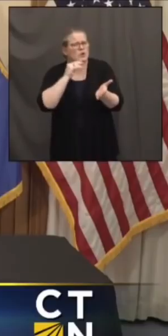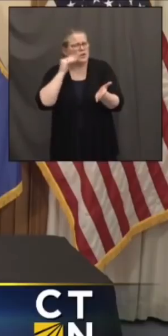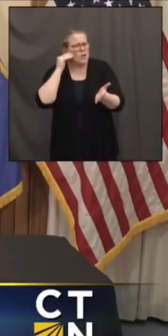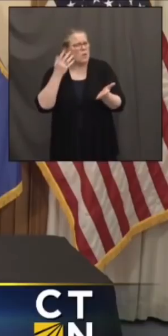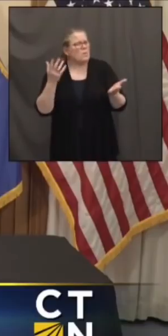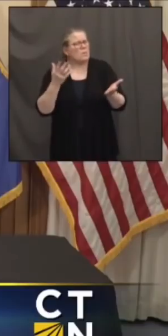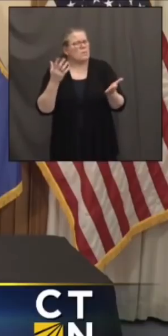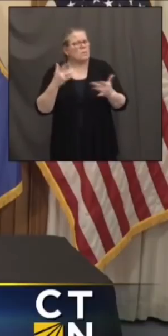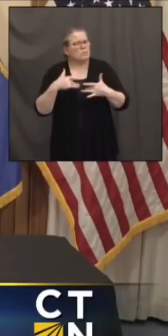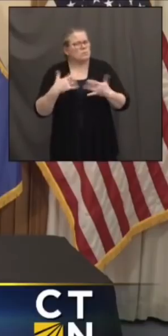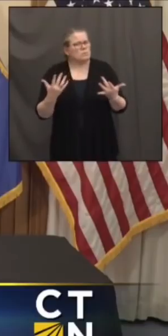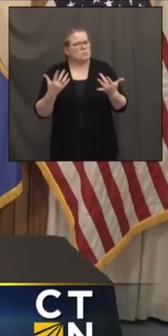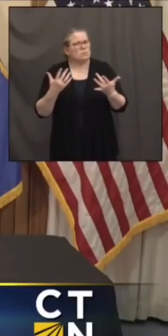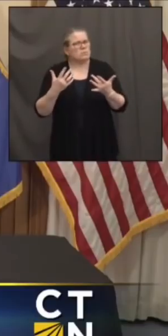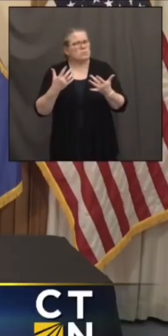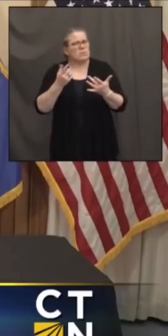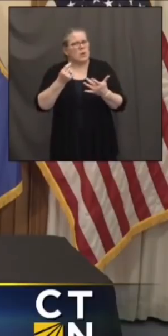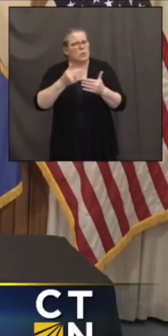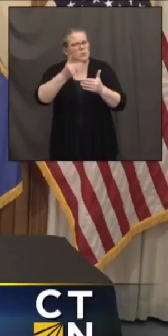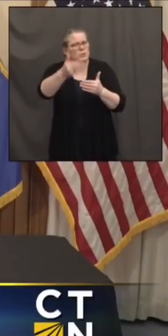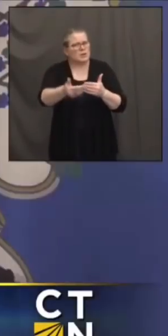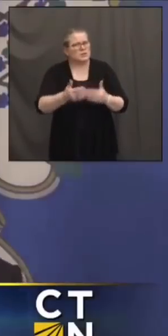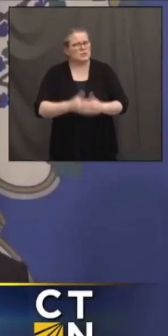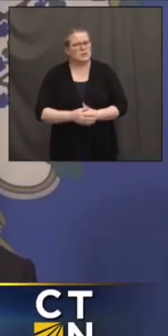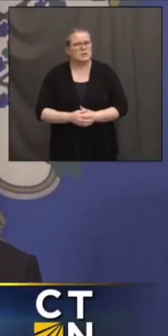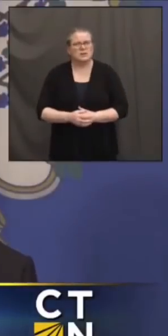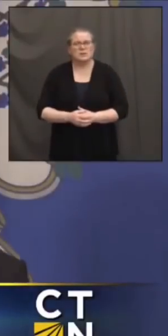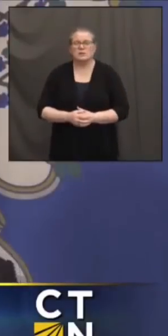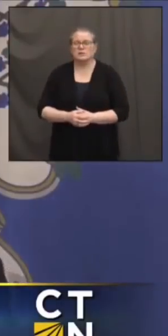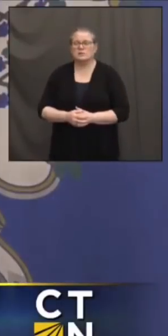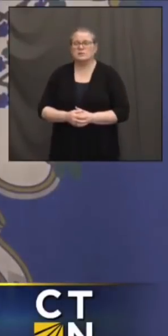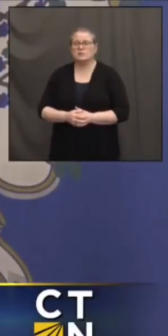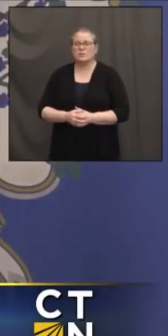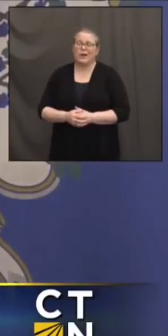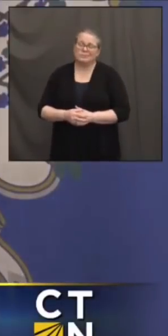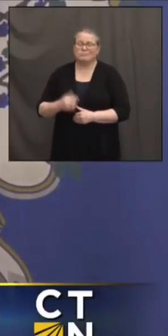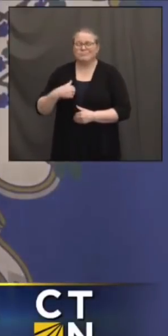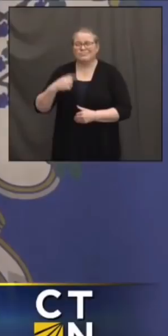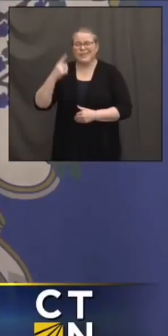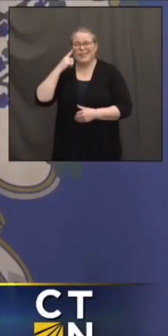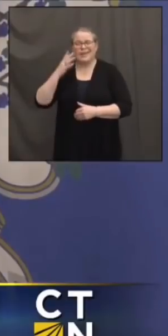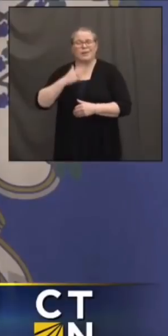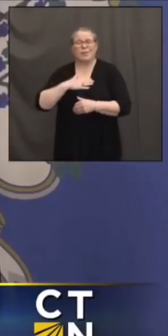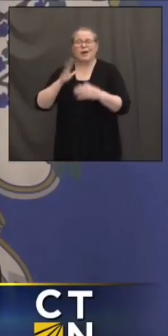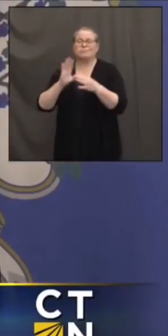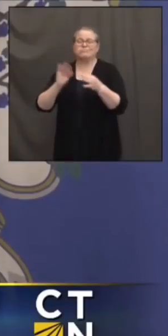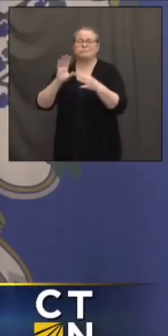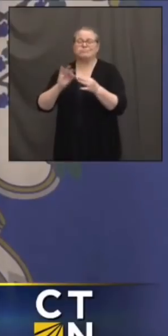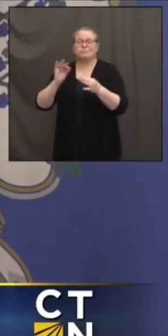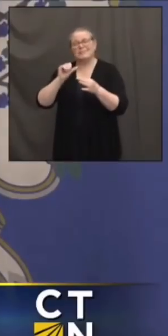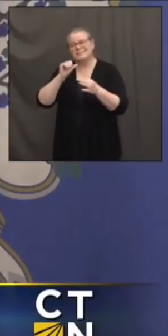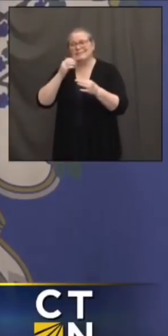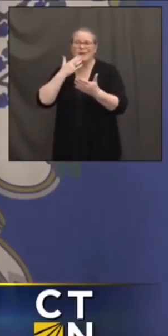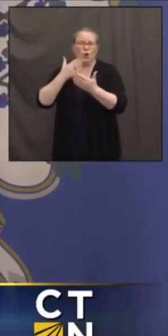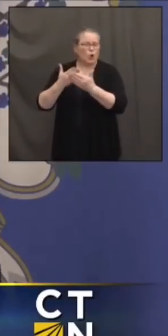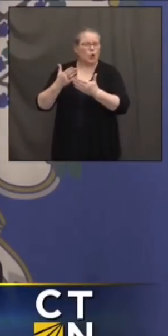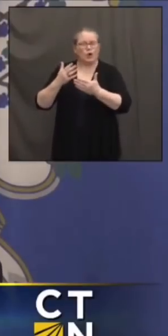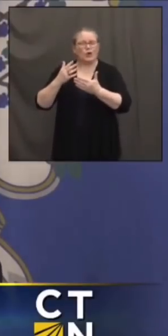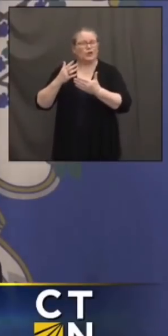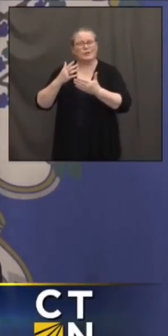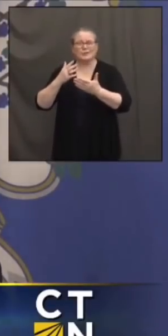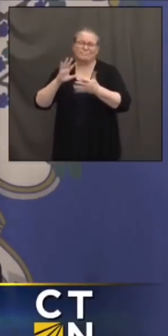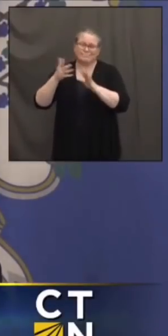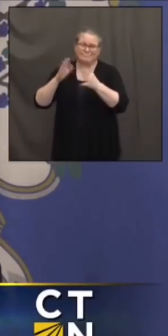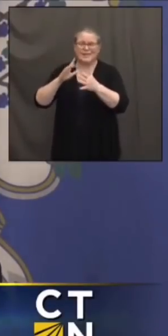home industry about next steps? I don't think that was a very good analogy, Paul, but there are a fair number of residents that come